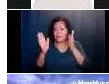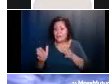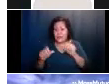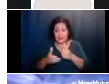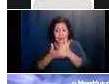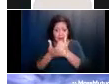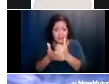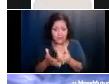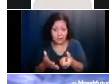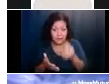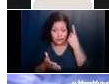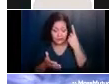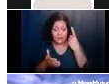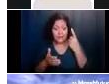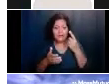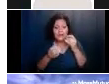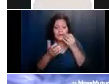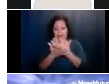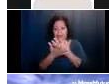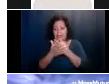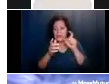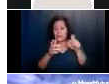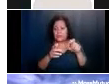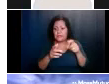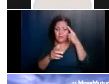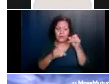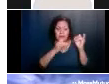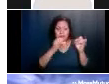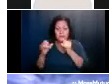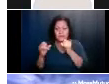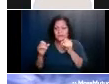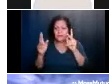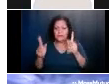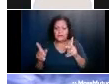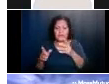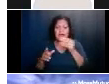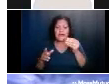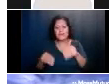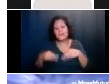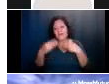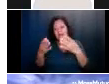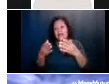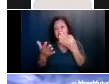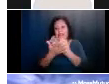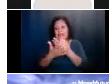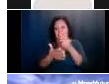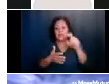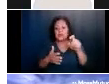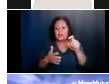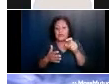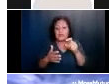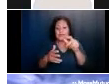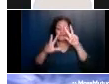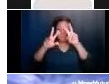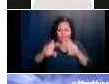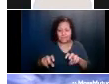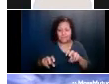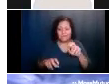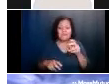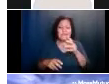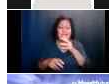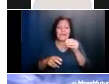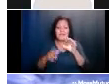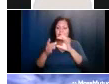understand the financial needs of the individual, provide a financial needs analysis, and coordinate